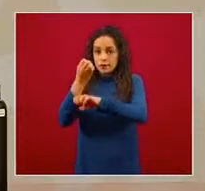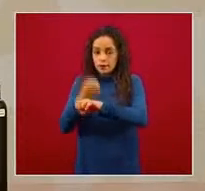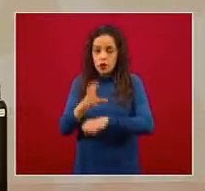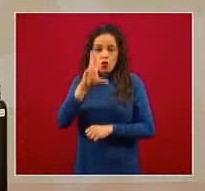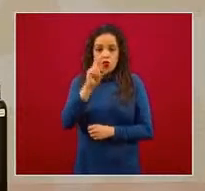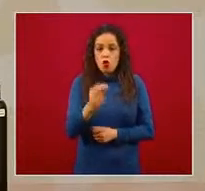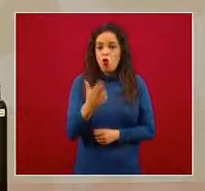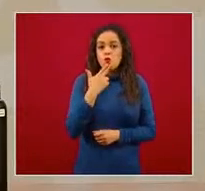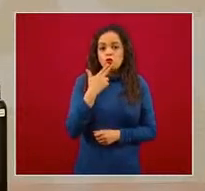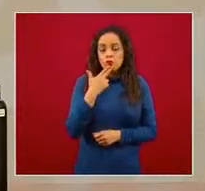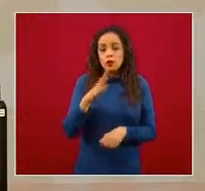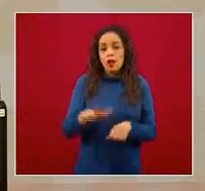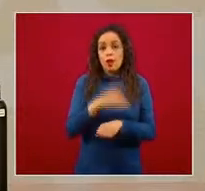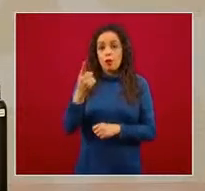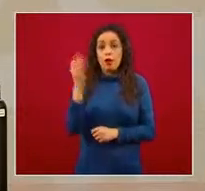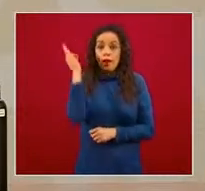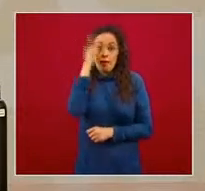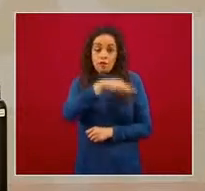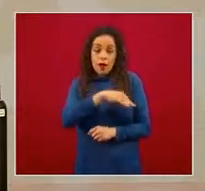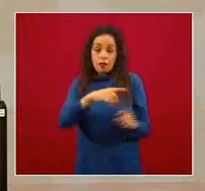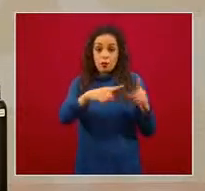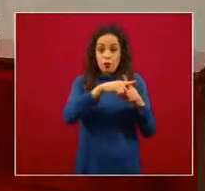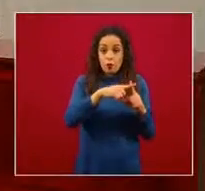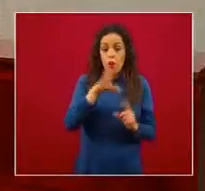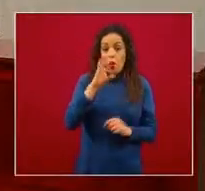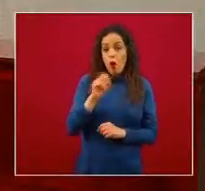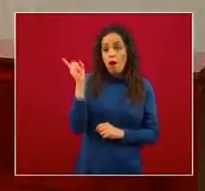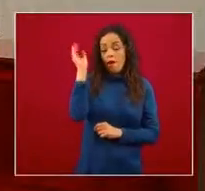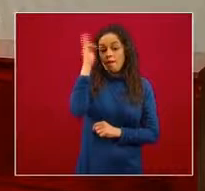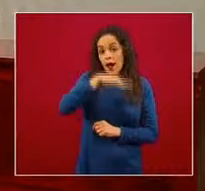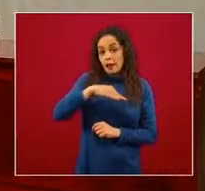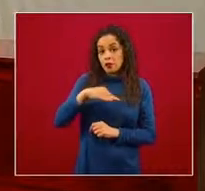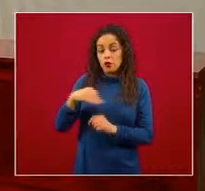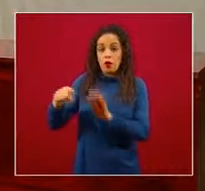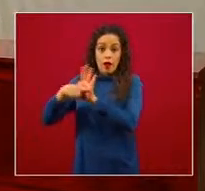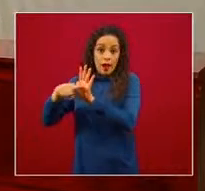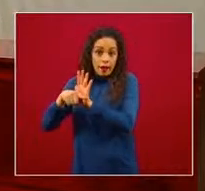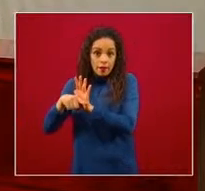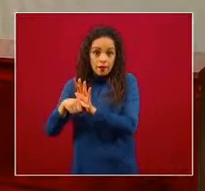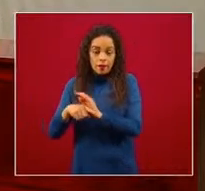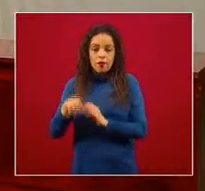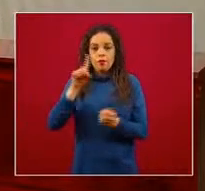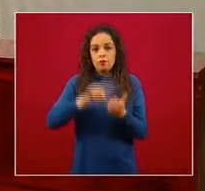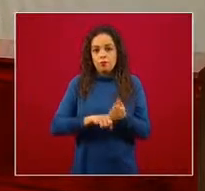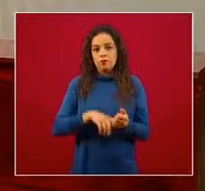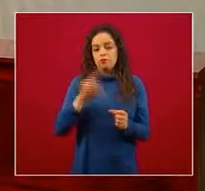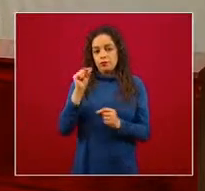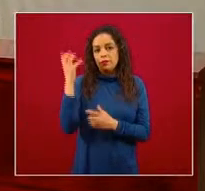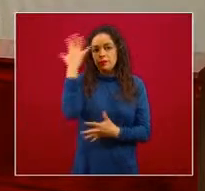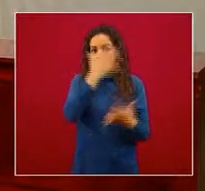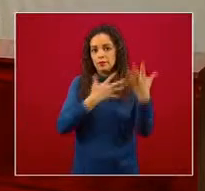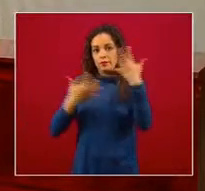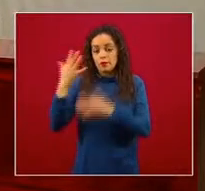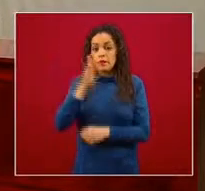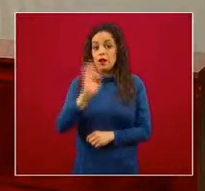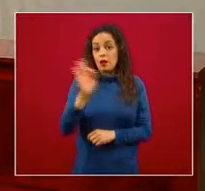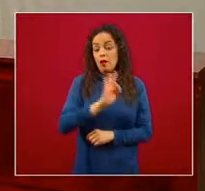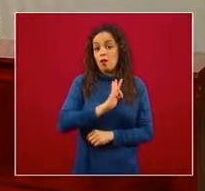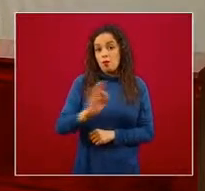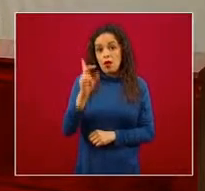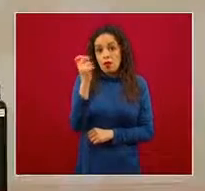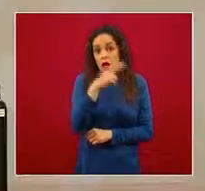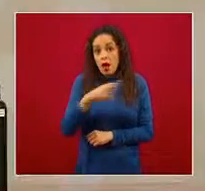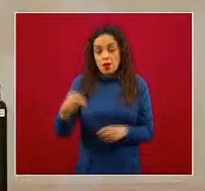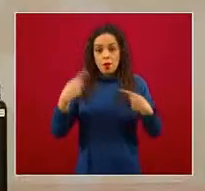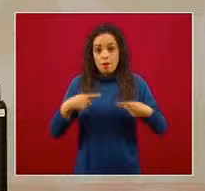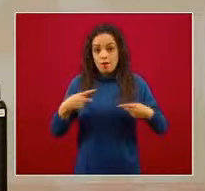you get a false negative or a false positive can cause some confusion and can even damage the person.